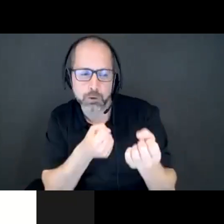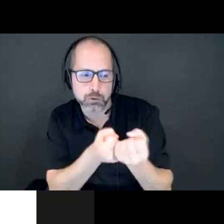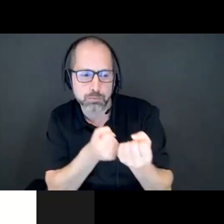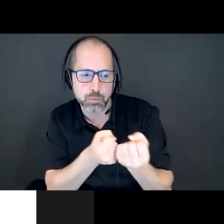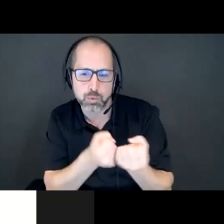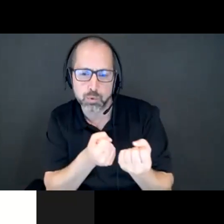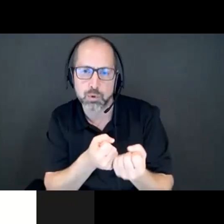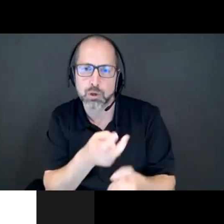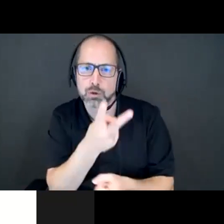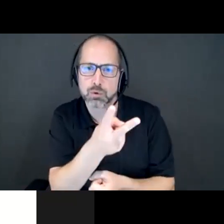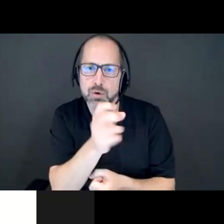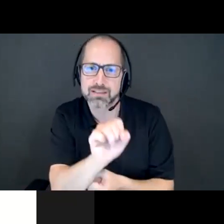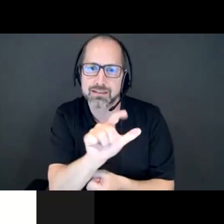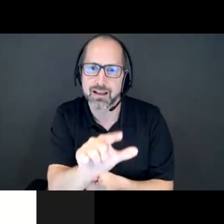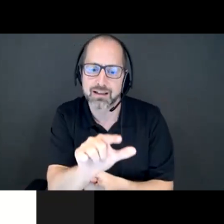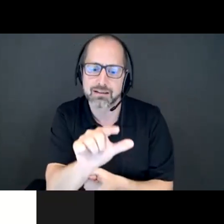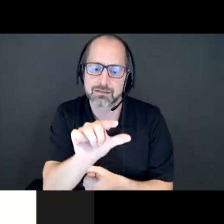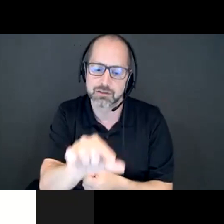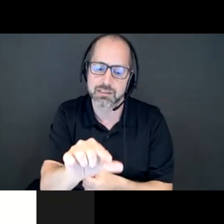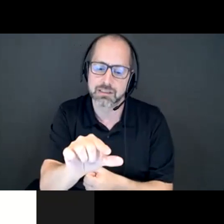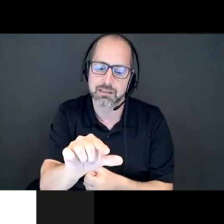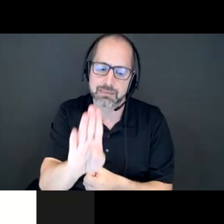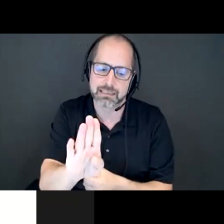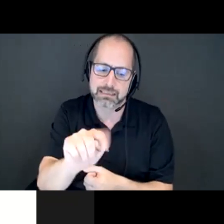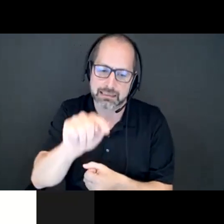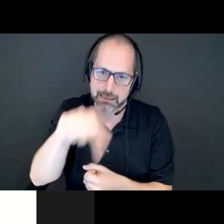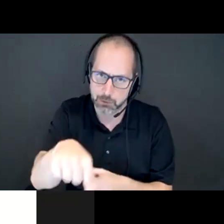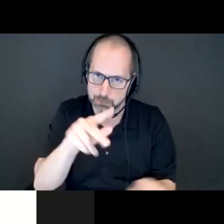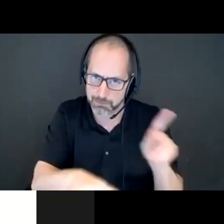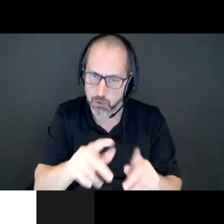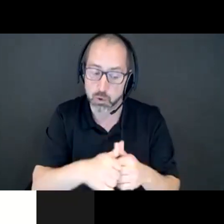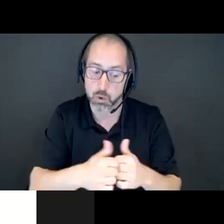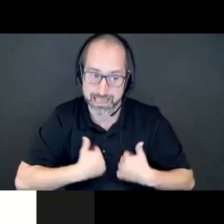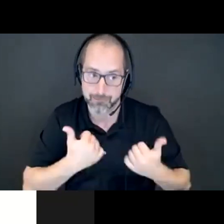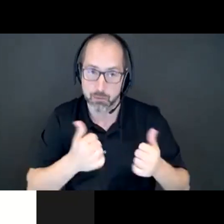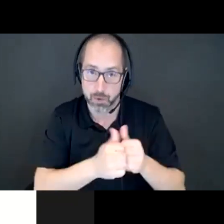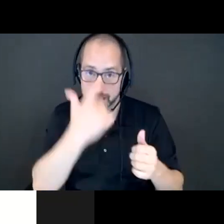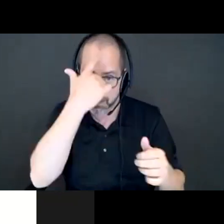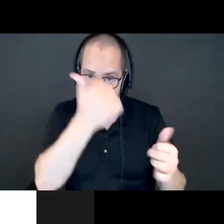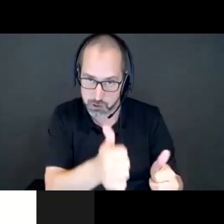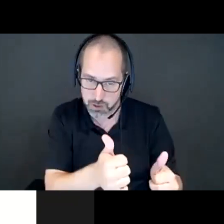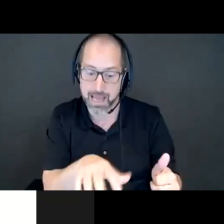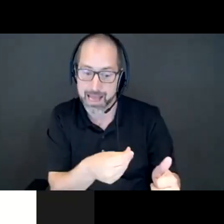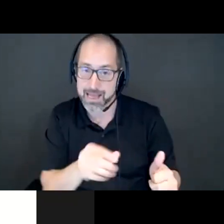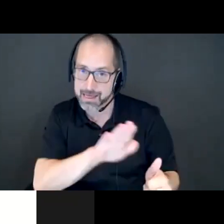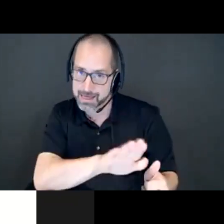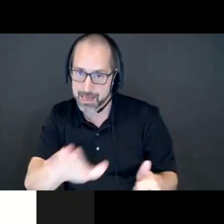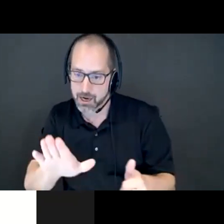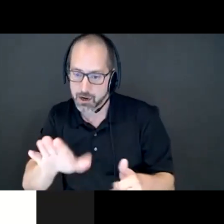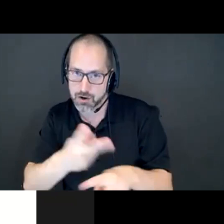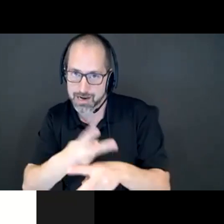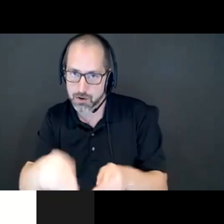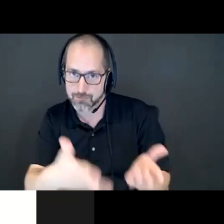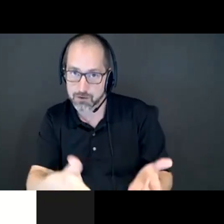2S LGBTQI people living with dementia and unpaid caregivers. And we have another session the following week on